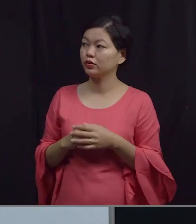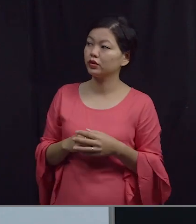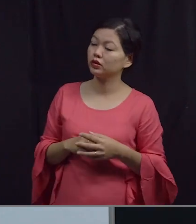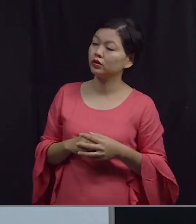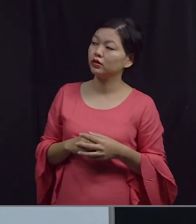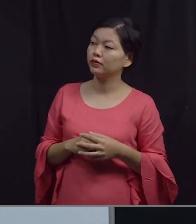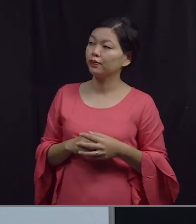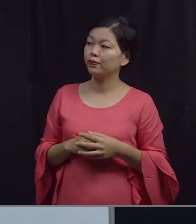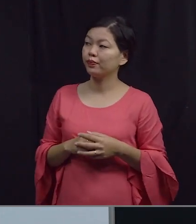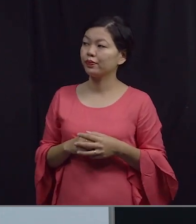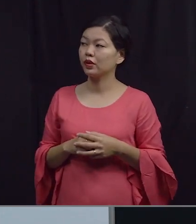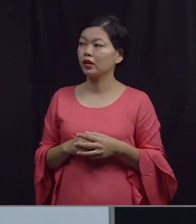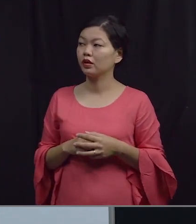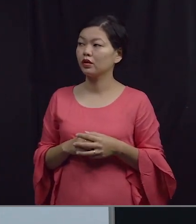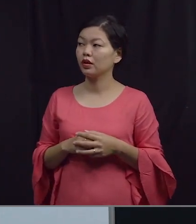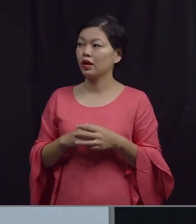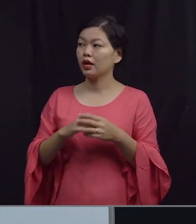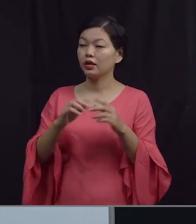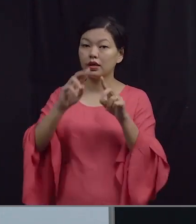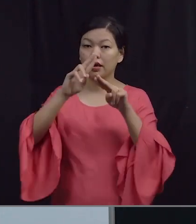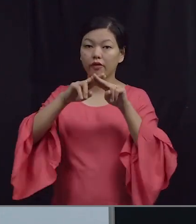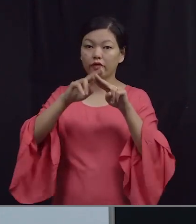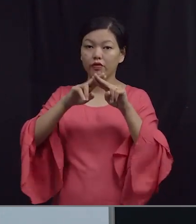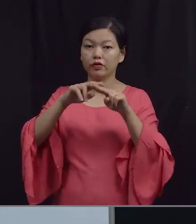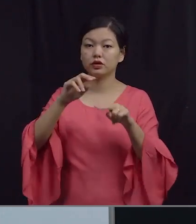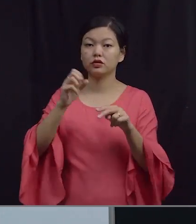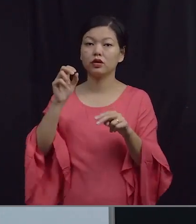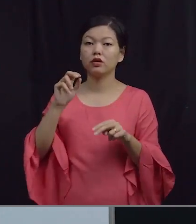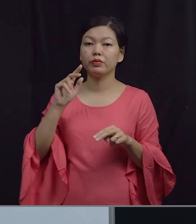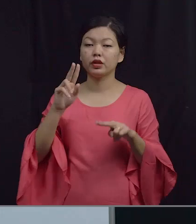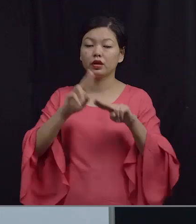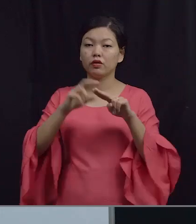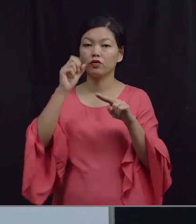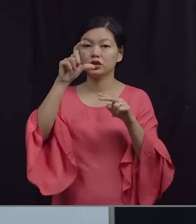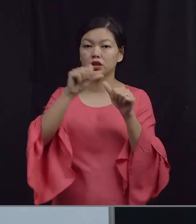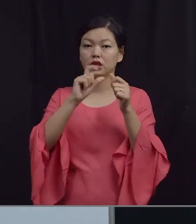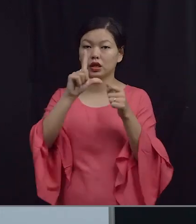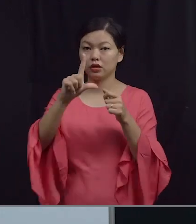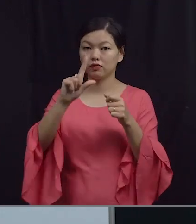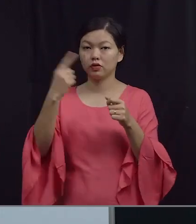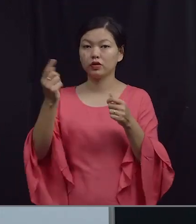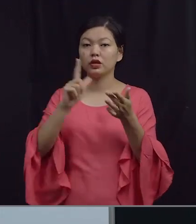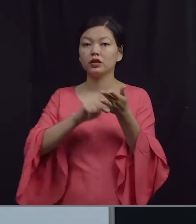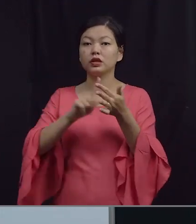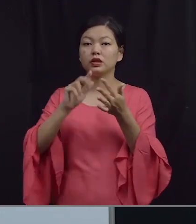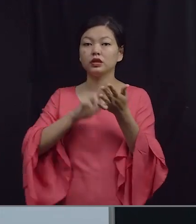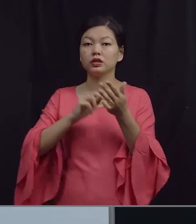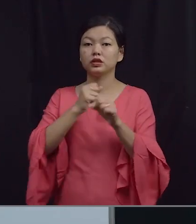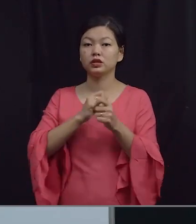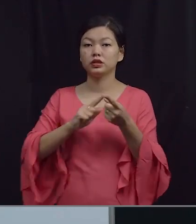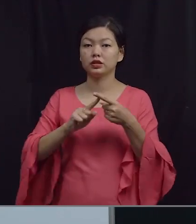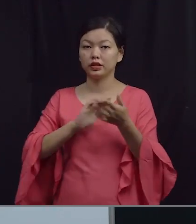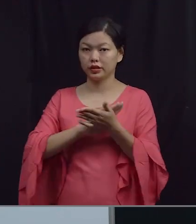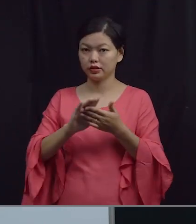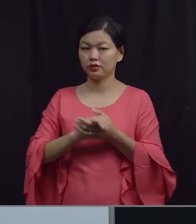measured by focal length. Is it clear? This is denoted by f. So the power of lens can be